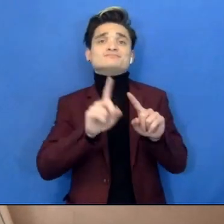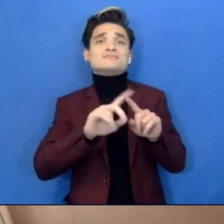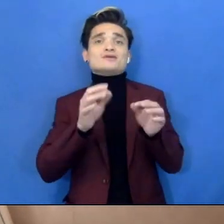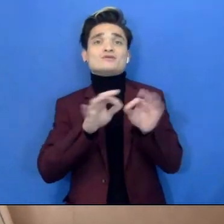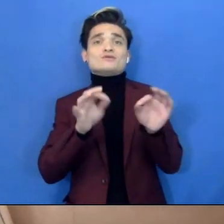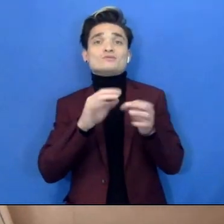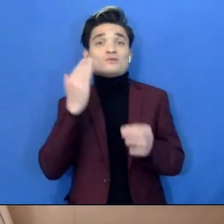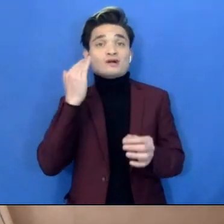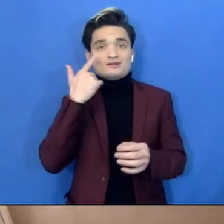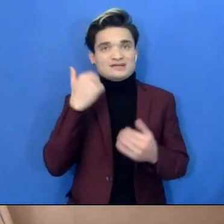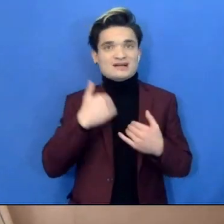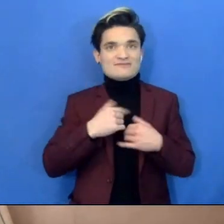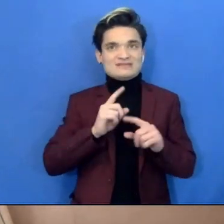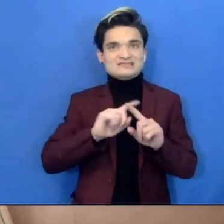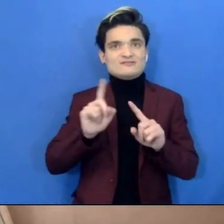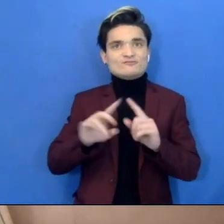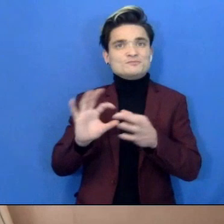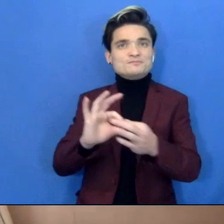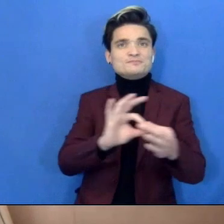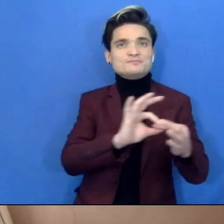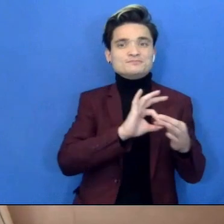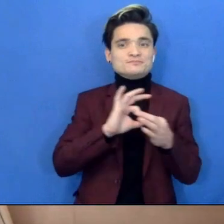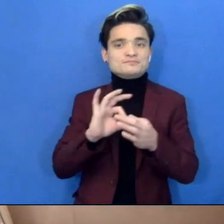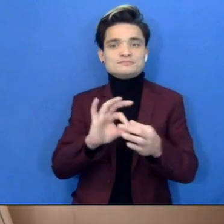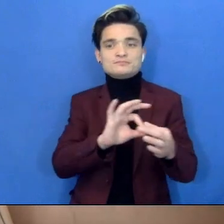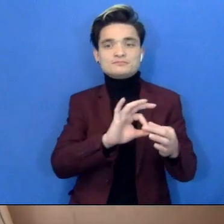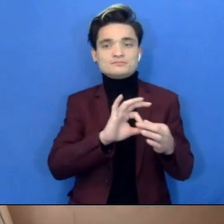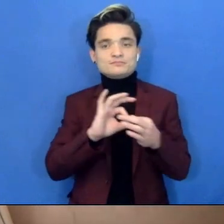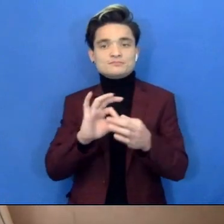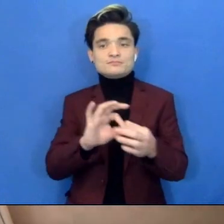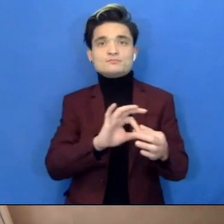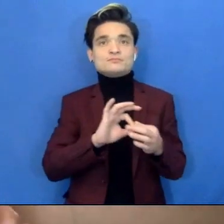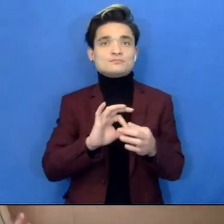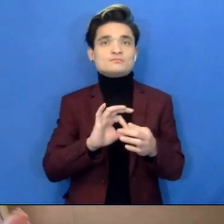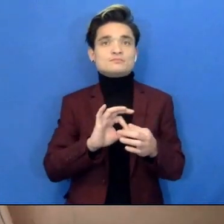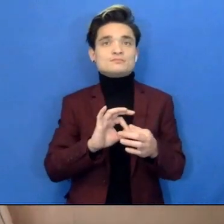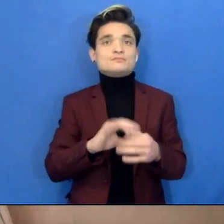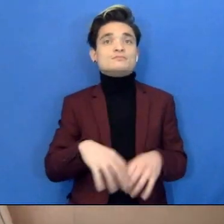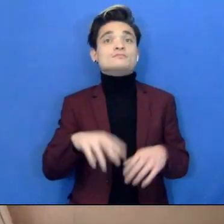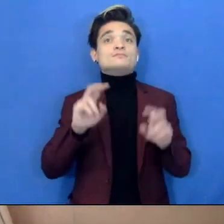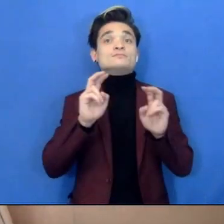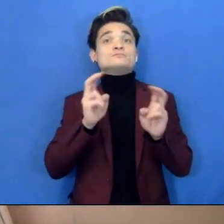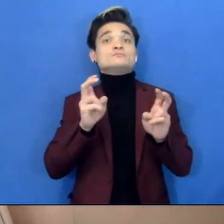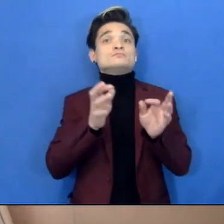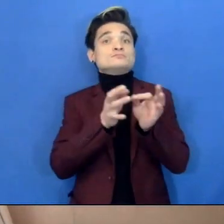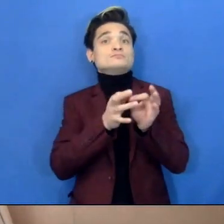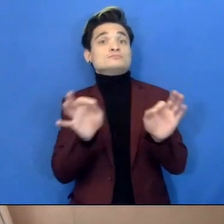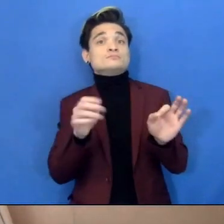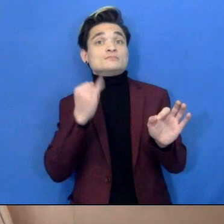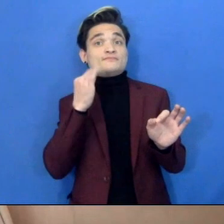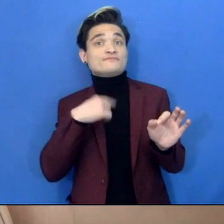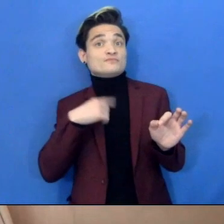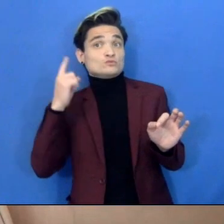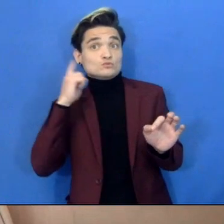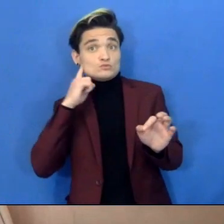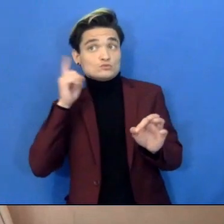different terms if I hear the same term in English or the equivalent term in German or in Italian, which I find interesting,